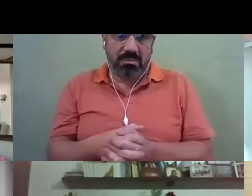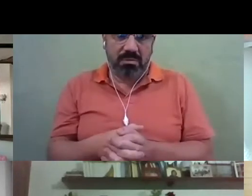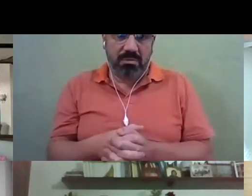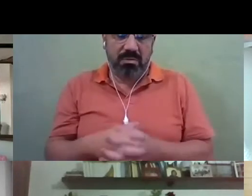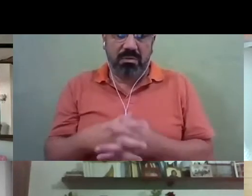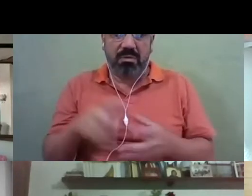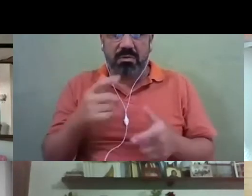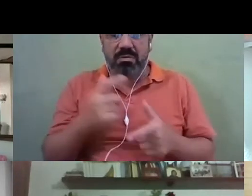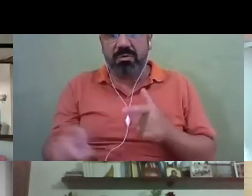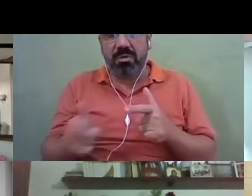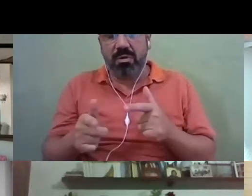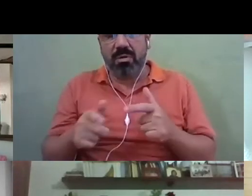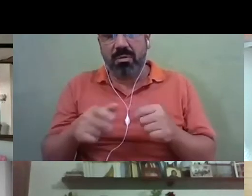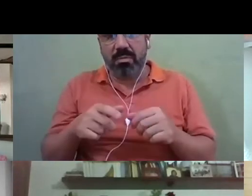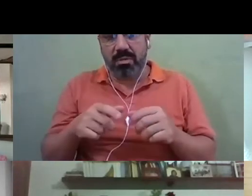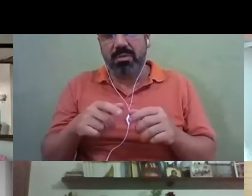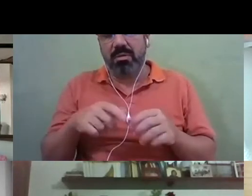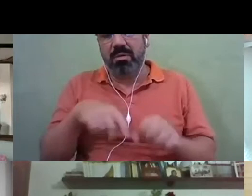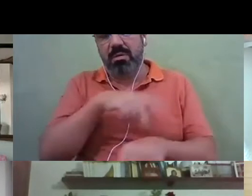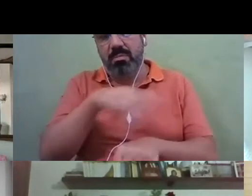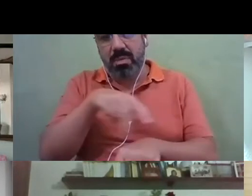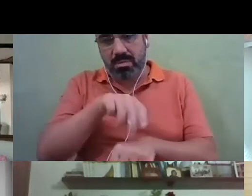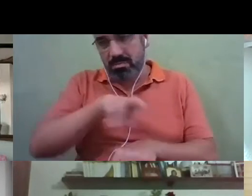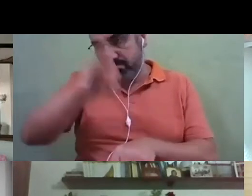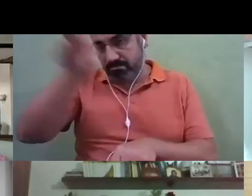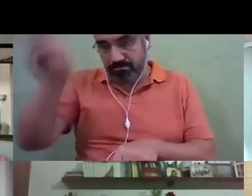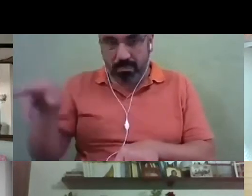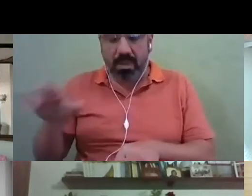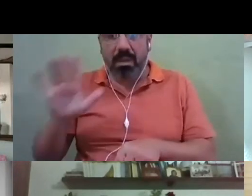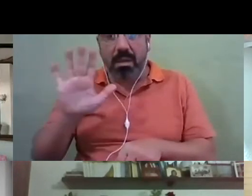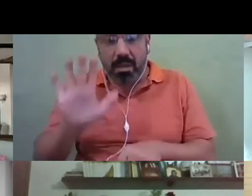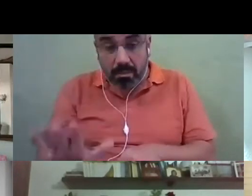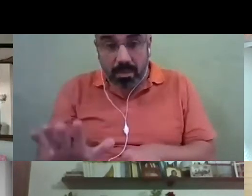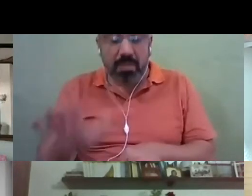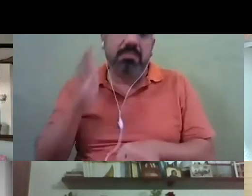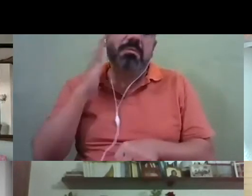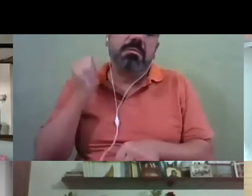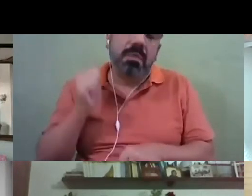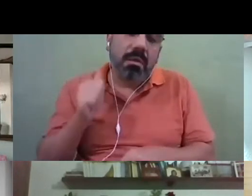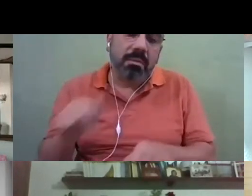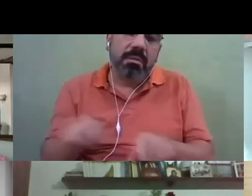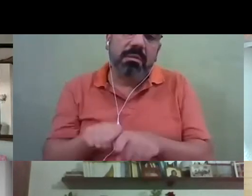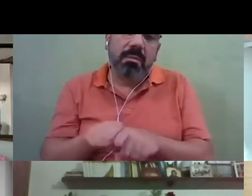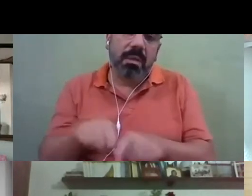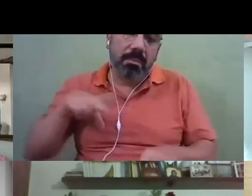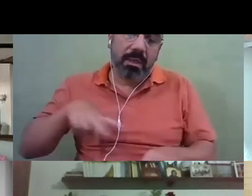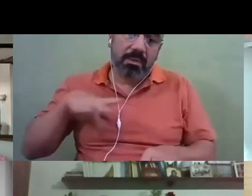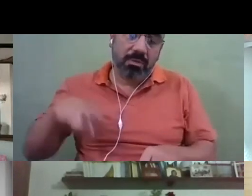country or an entire science. But it could be a particular